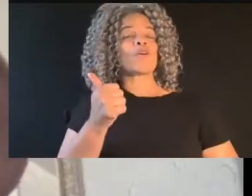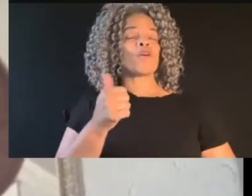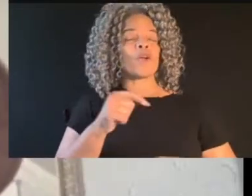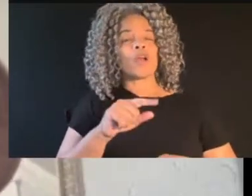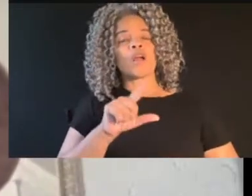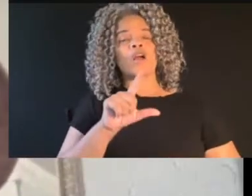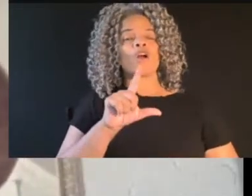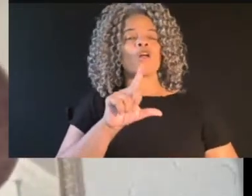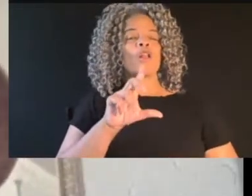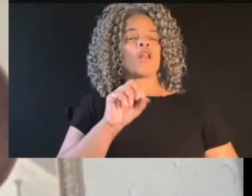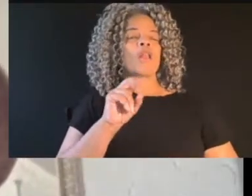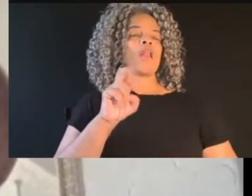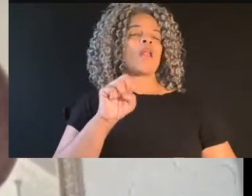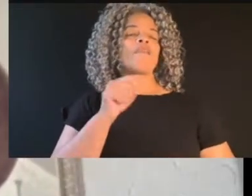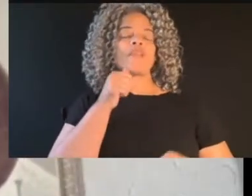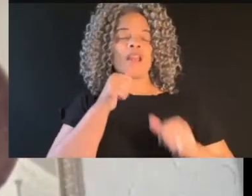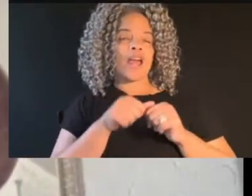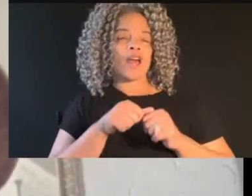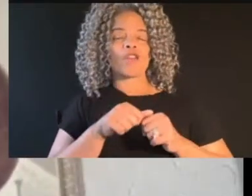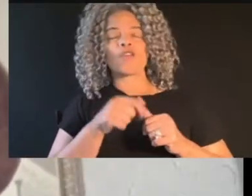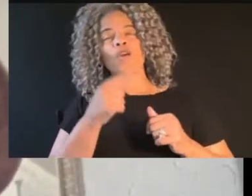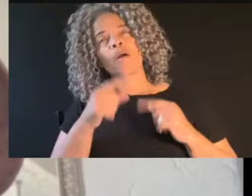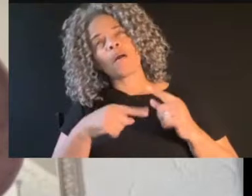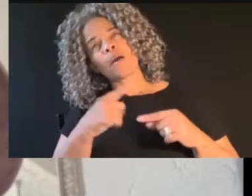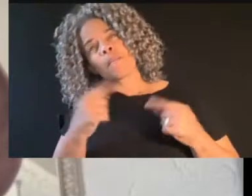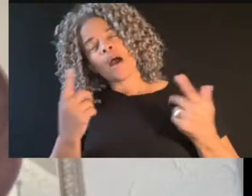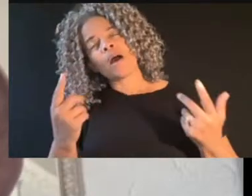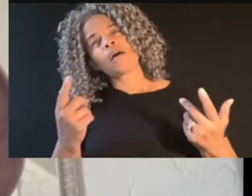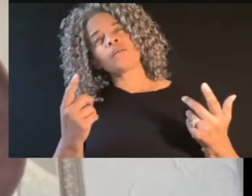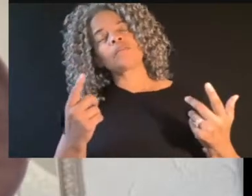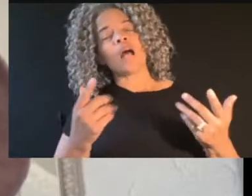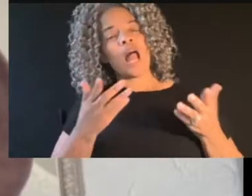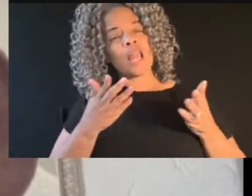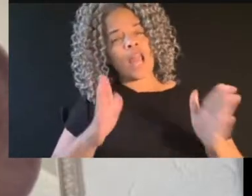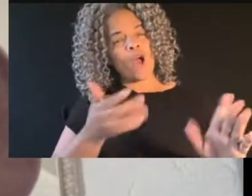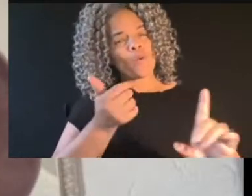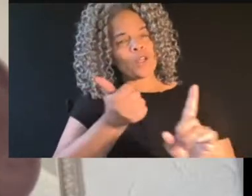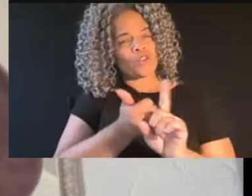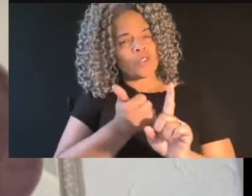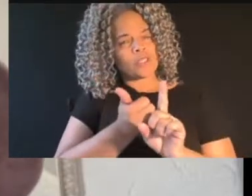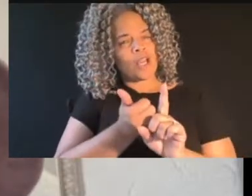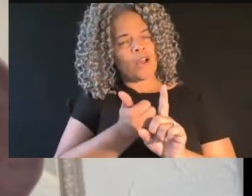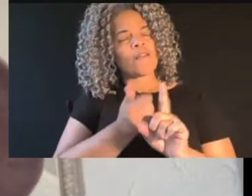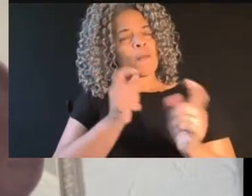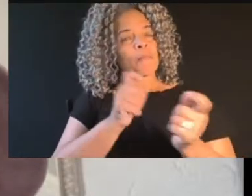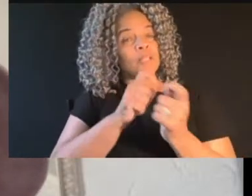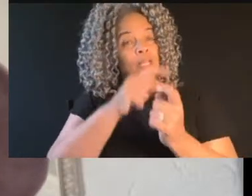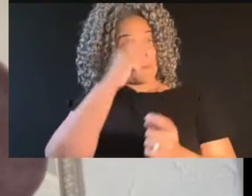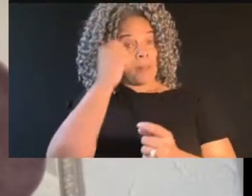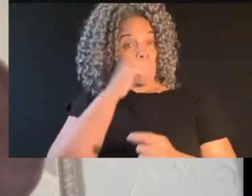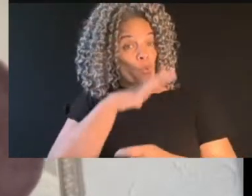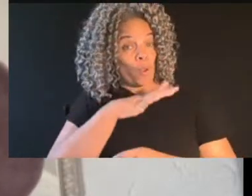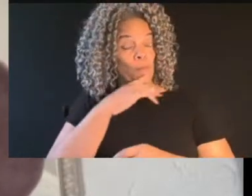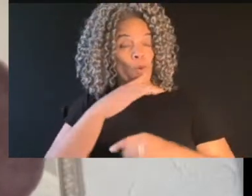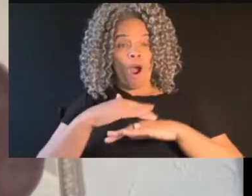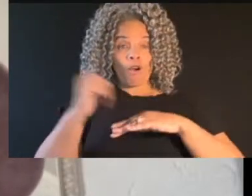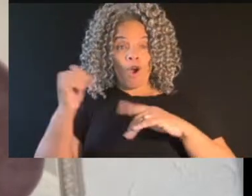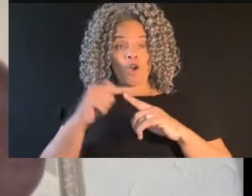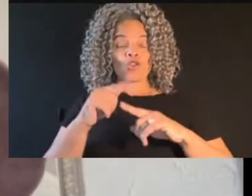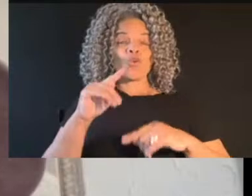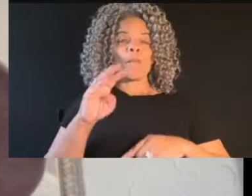letter in terms of allowing yourself, particularly Black women who are called to